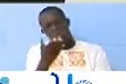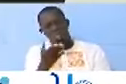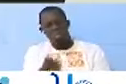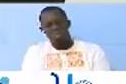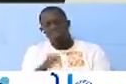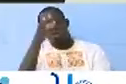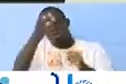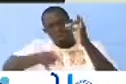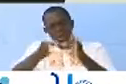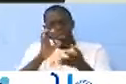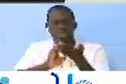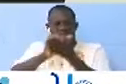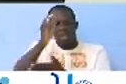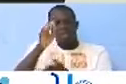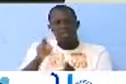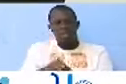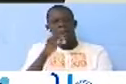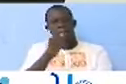there?